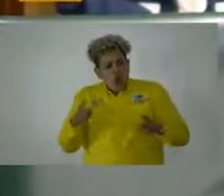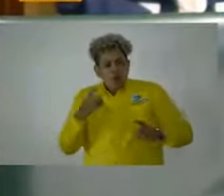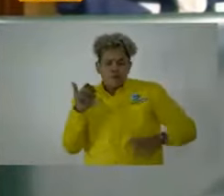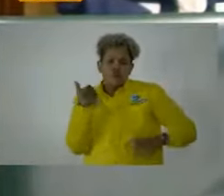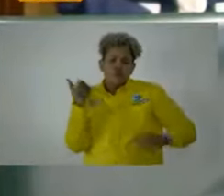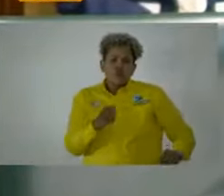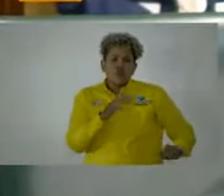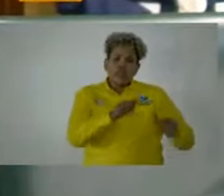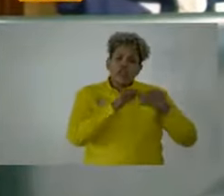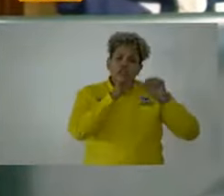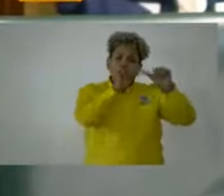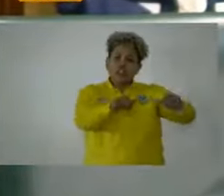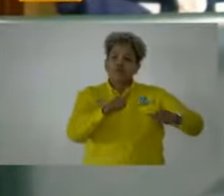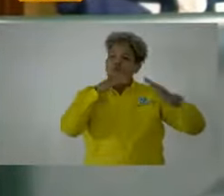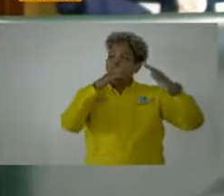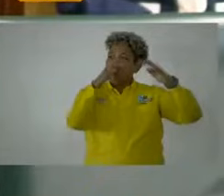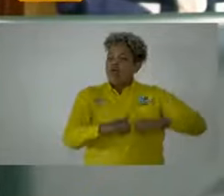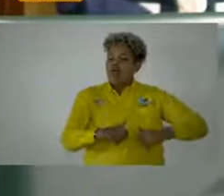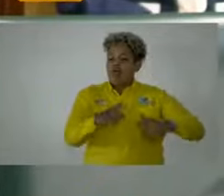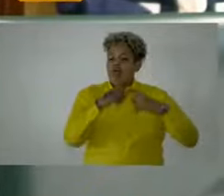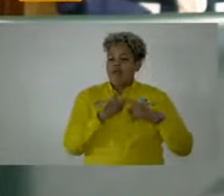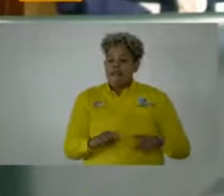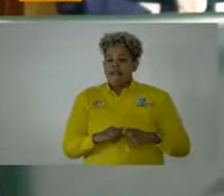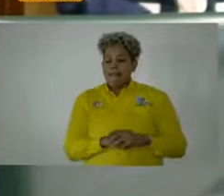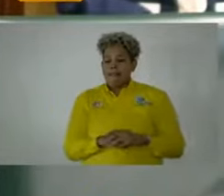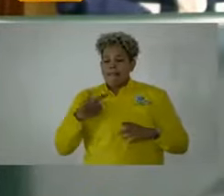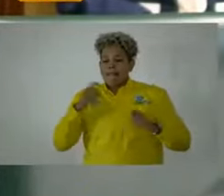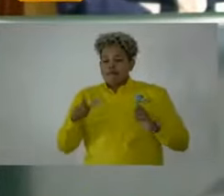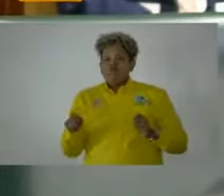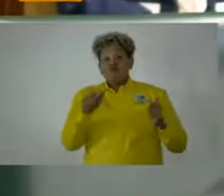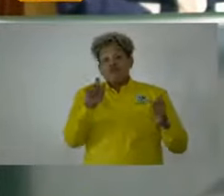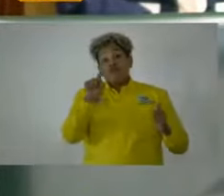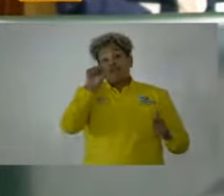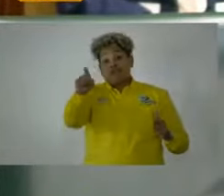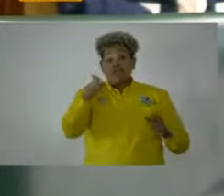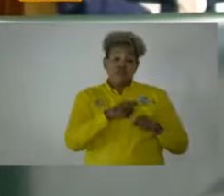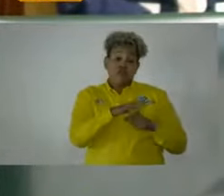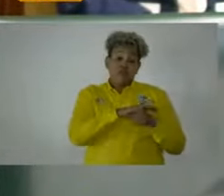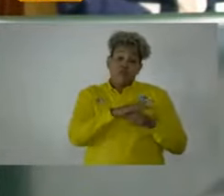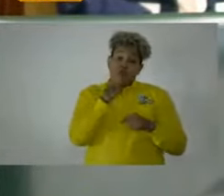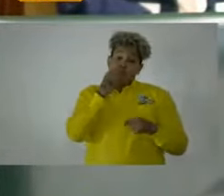strengthen their sustainability. We could remove GCT from